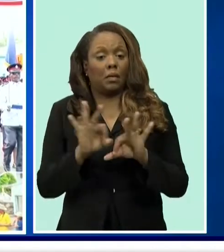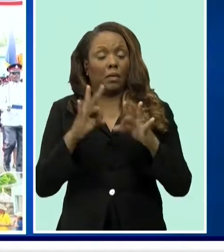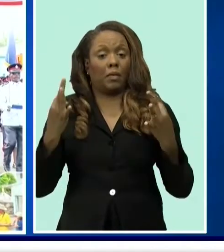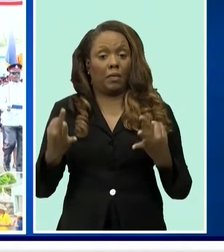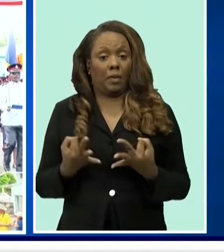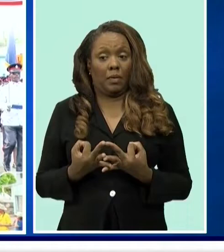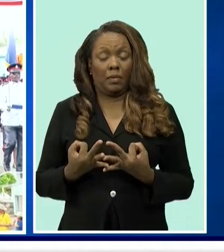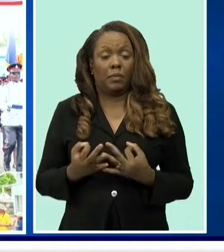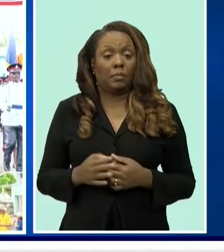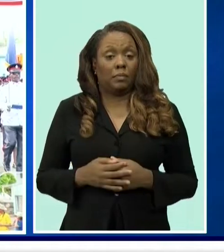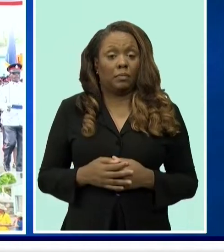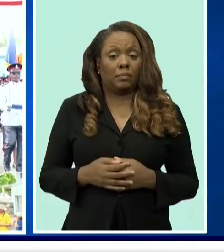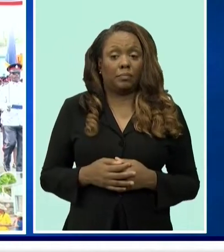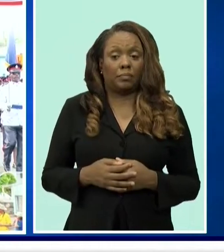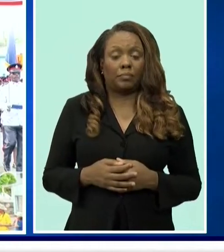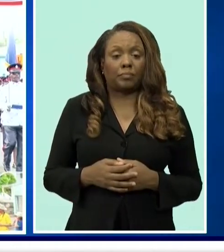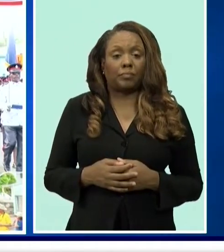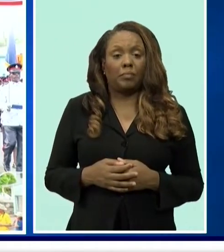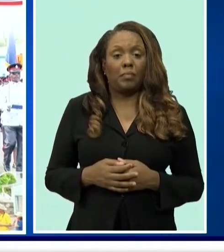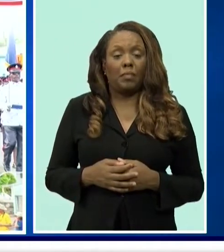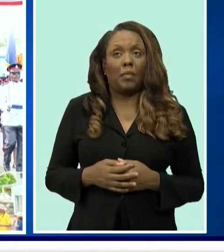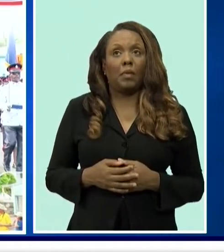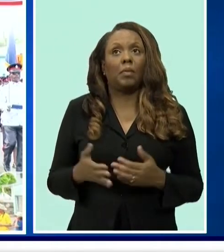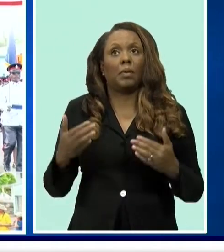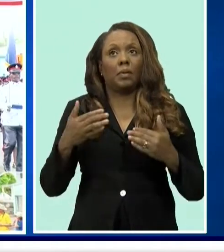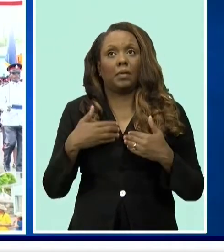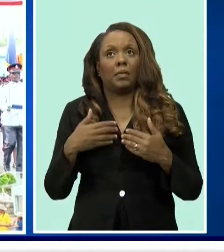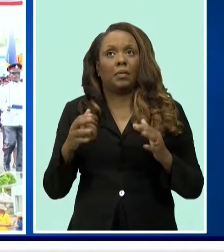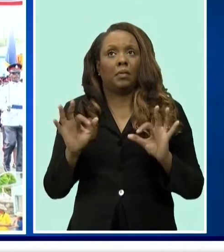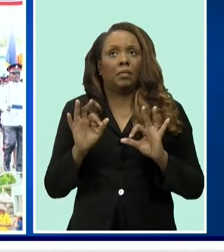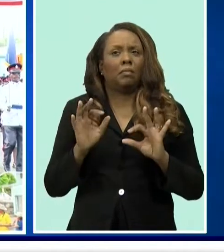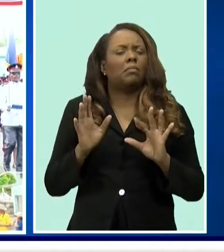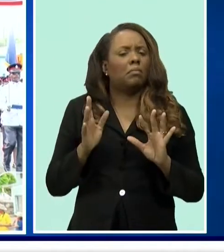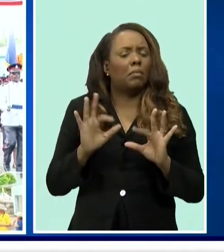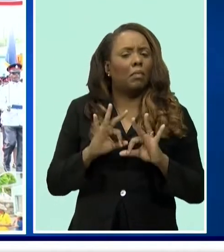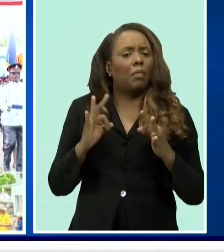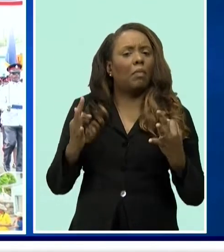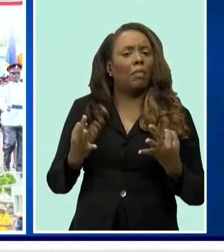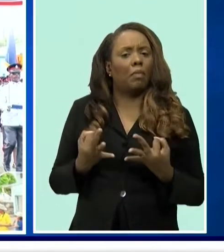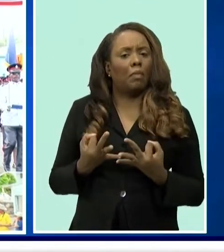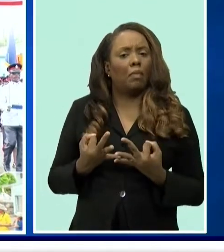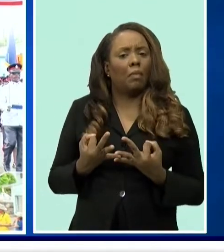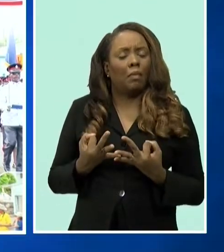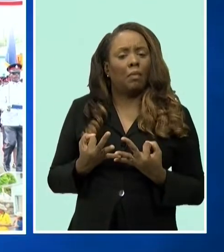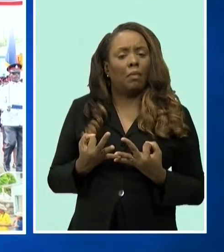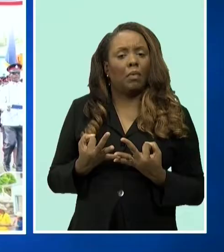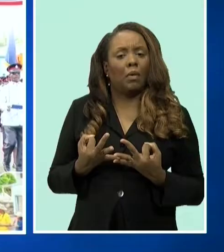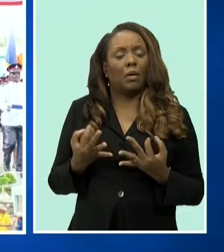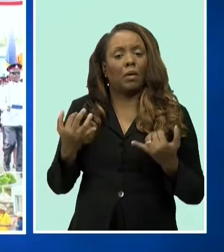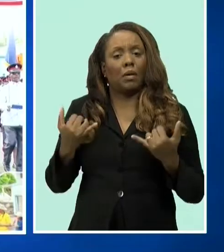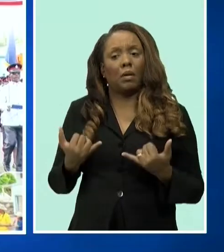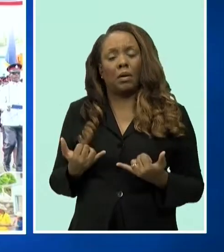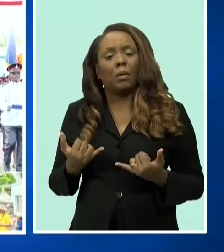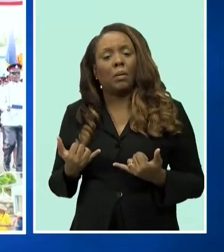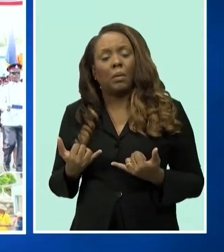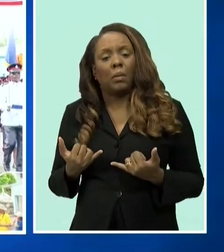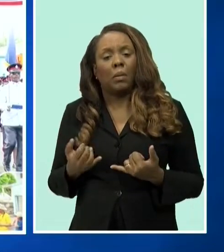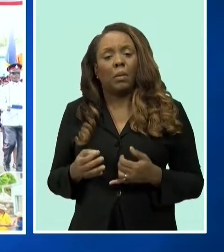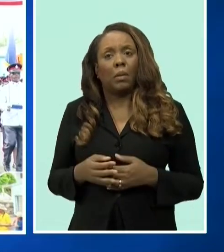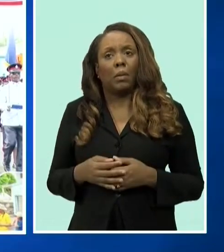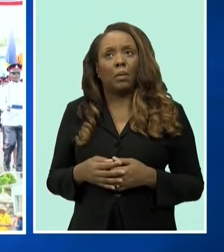of persons who reside in the island are getting on board now